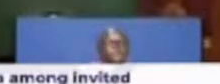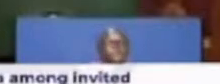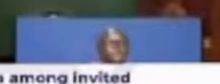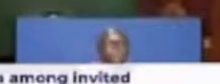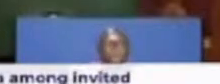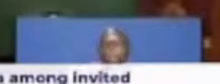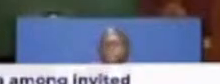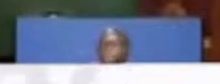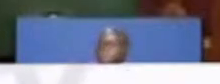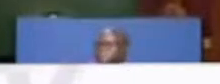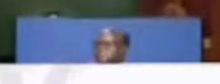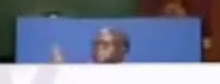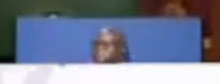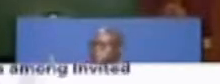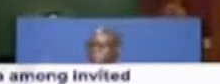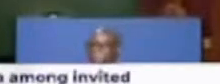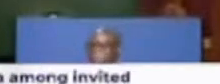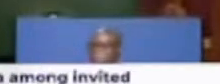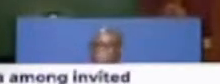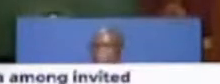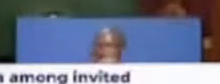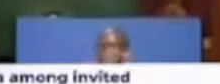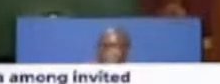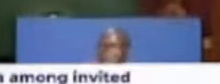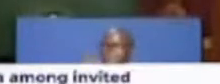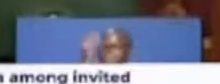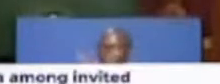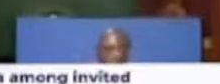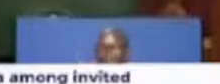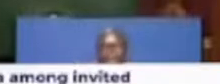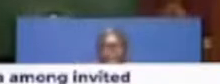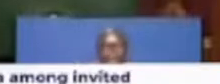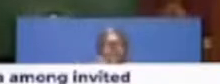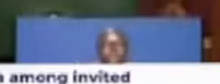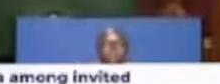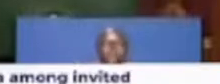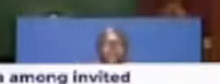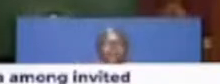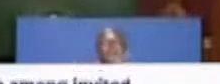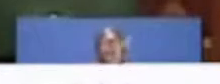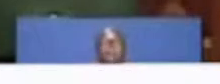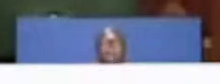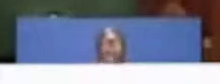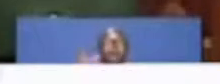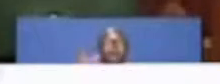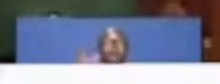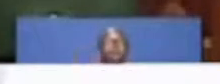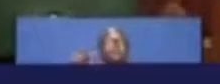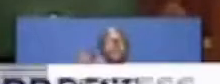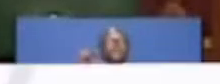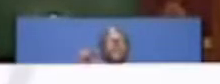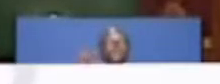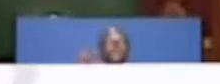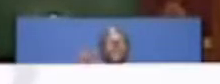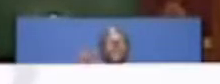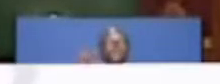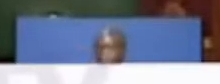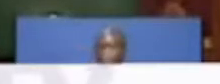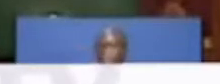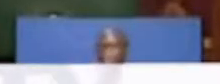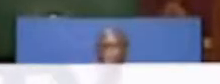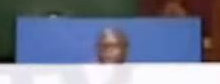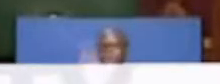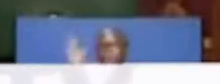2022. And all this because of leadership and the power of choice. Allow me to give